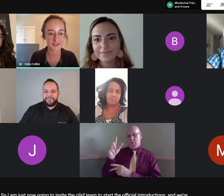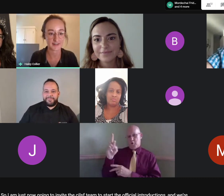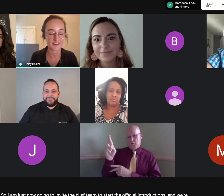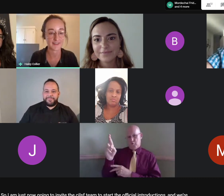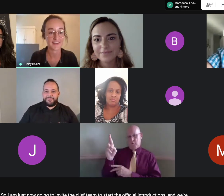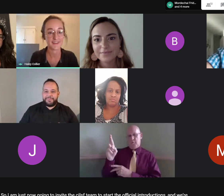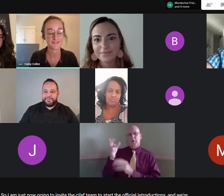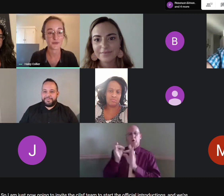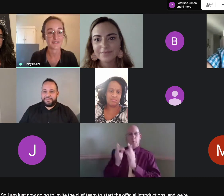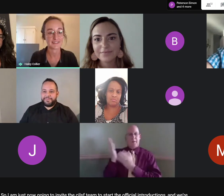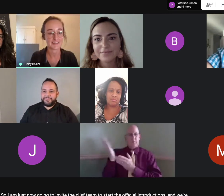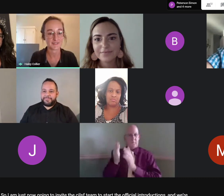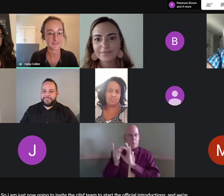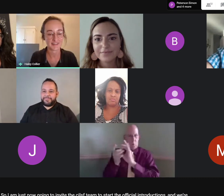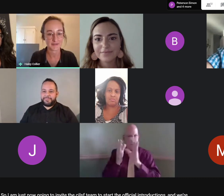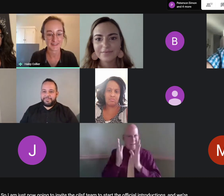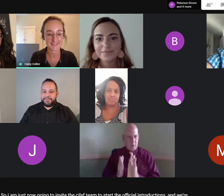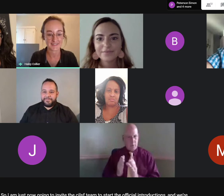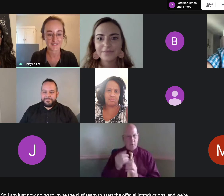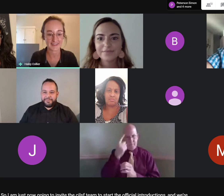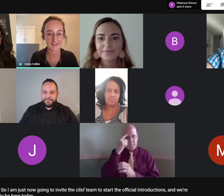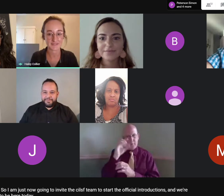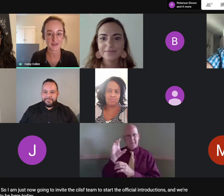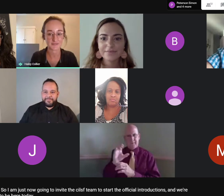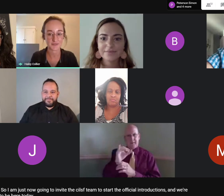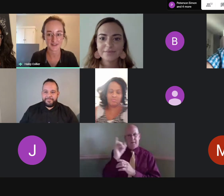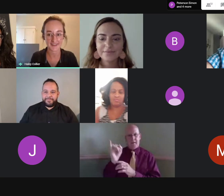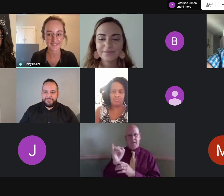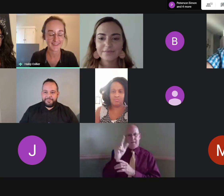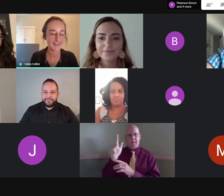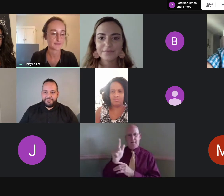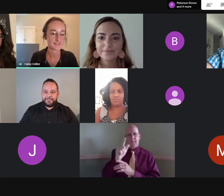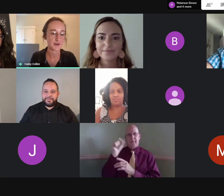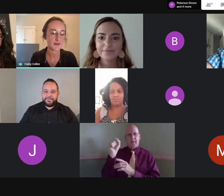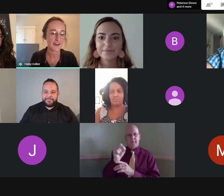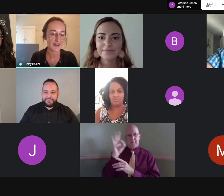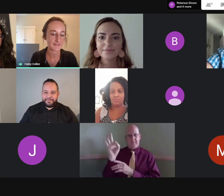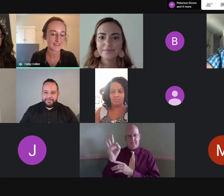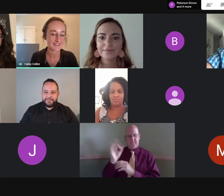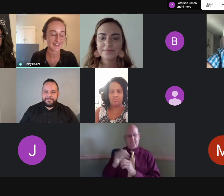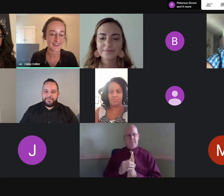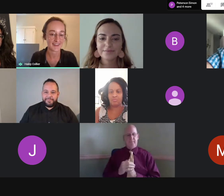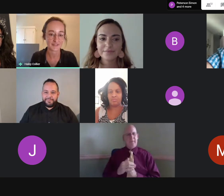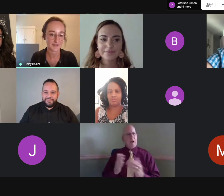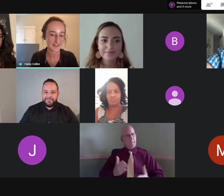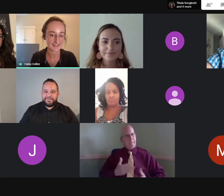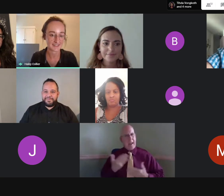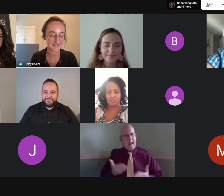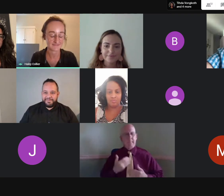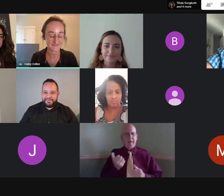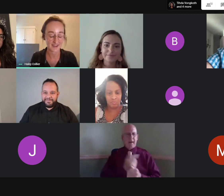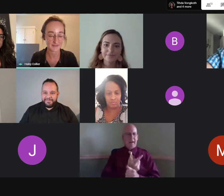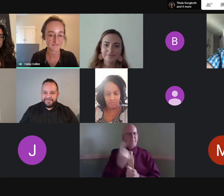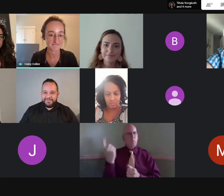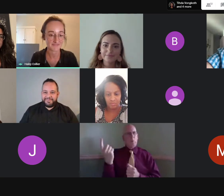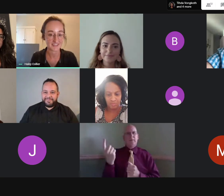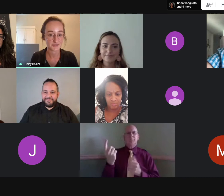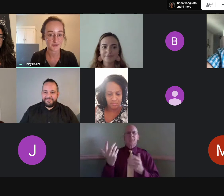Services Coordinator for the Center for Independent Living of South Florida. I'm so happy that everyone